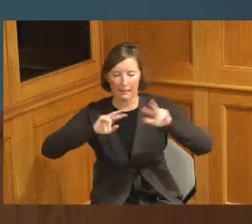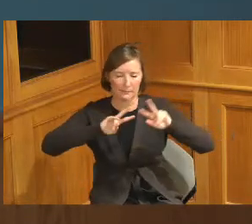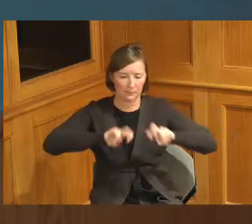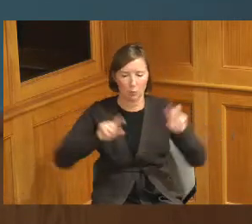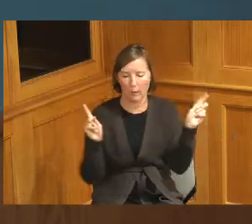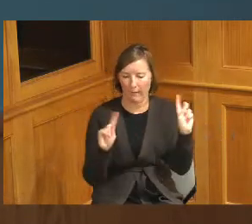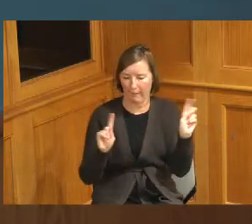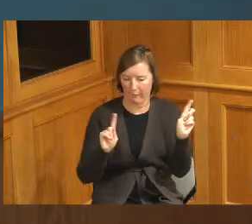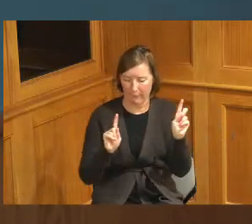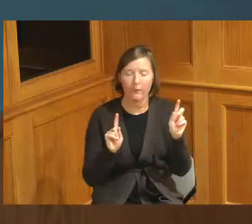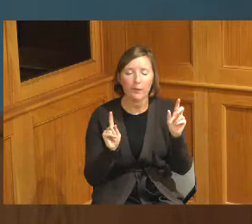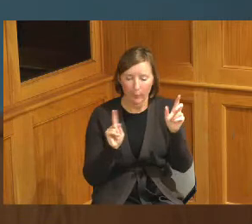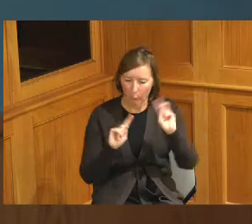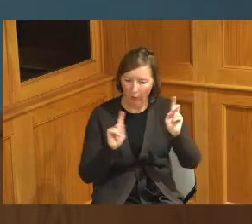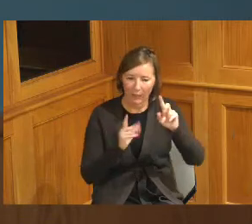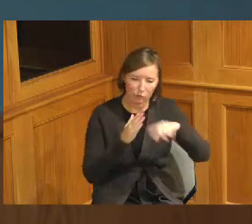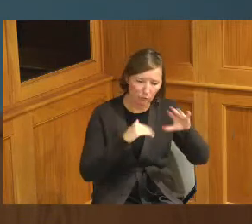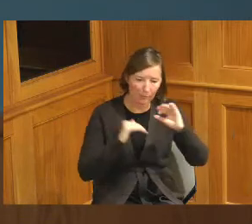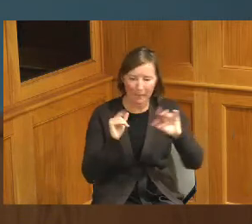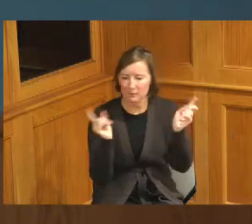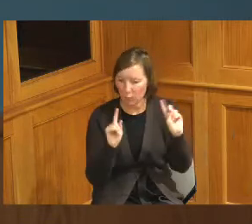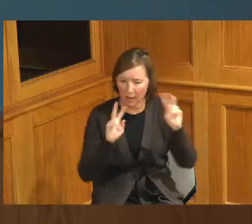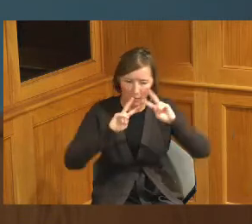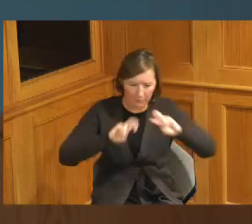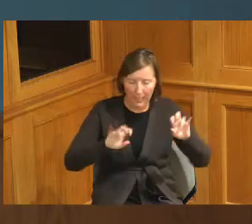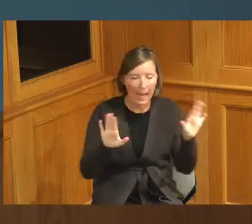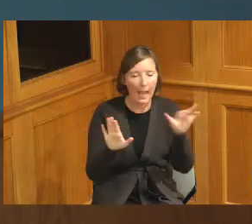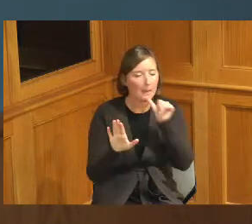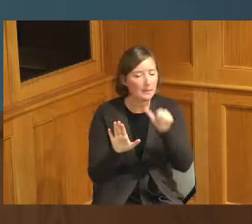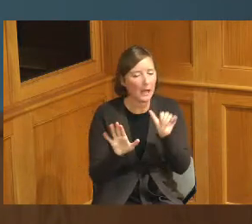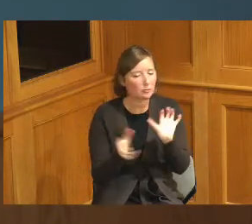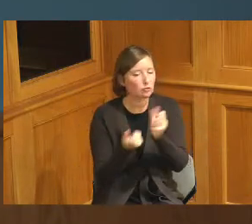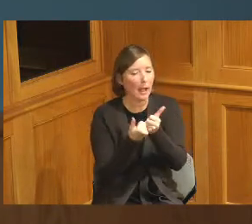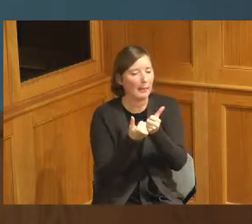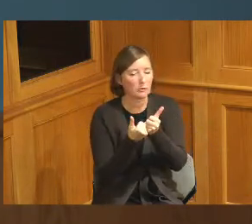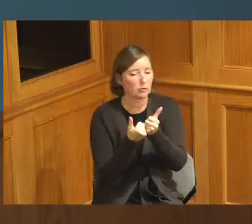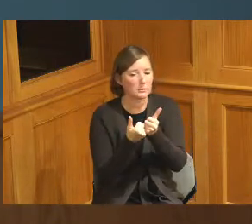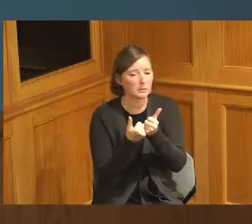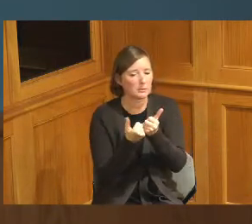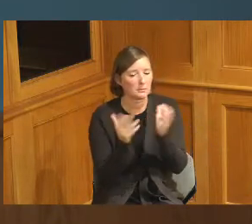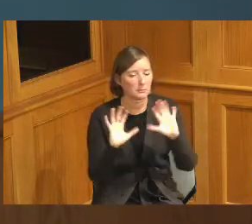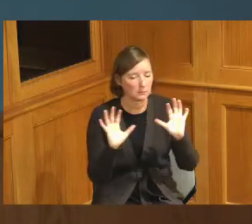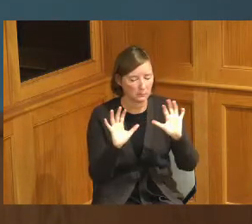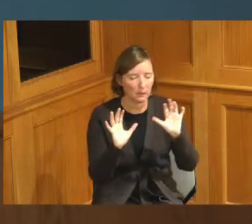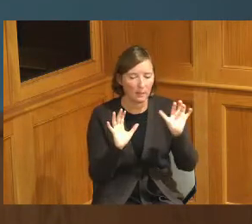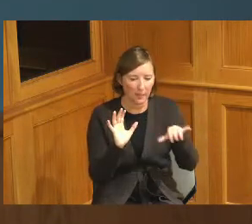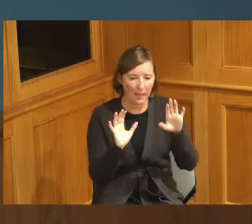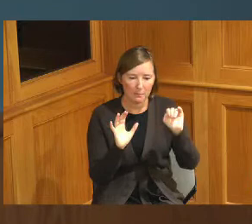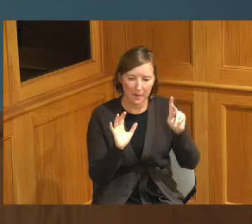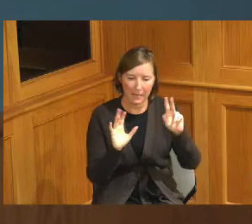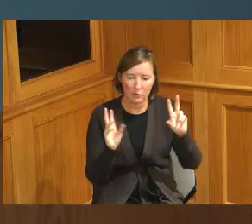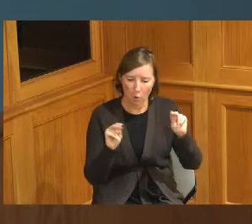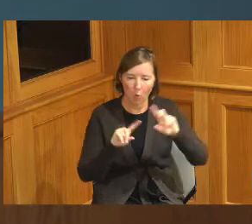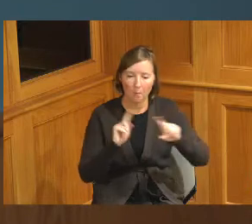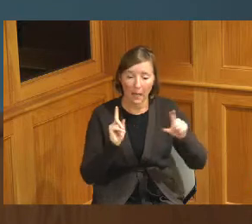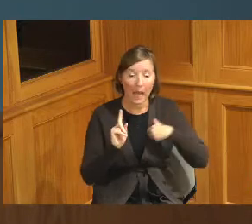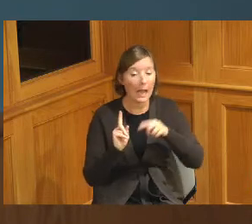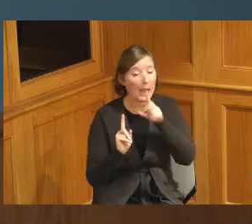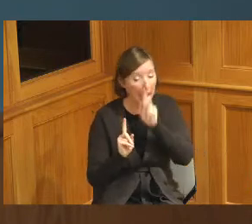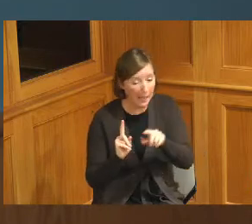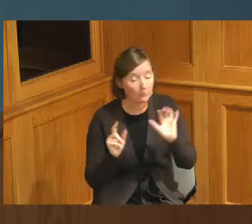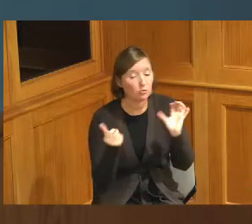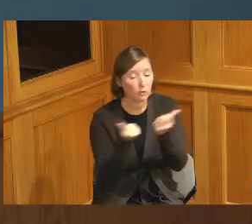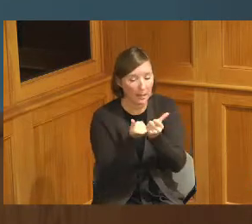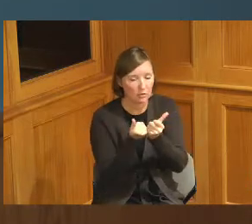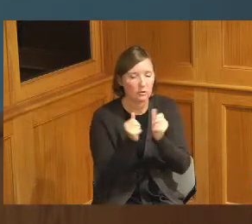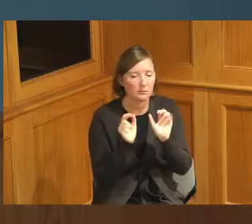checks and balances? But I'm not challenging necessarily that today. What I am challenging is